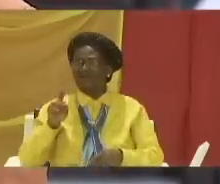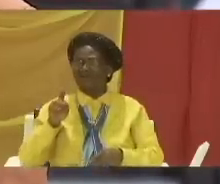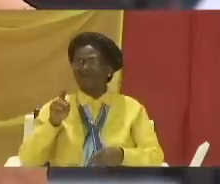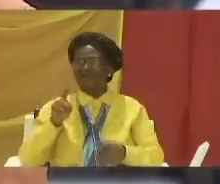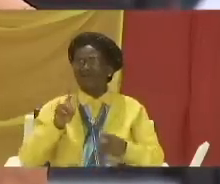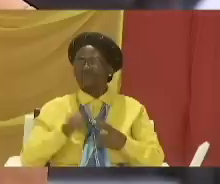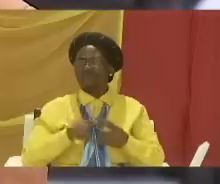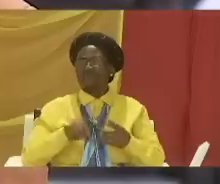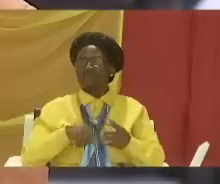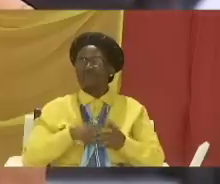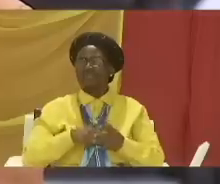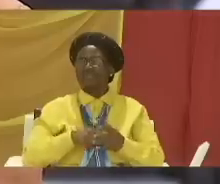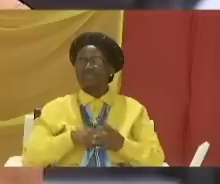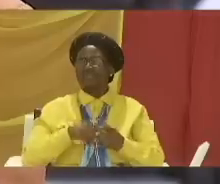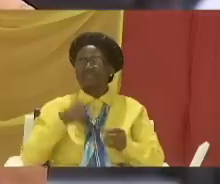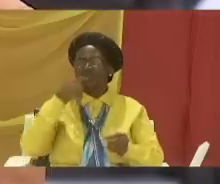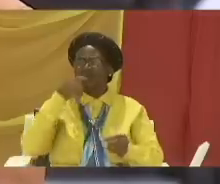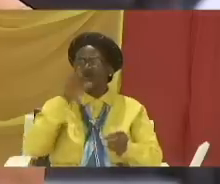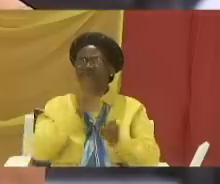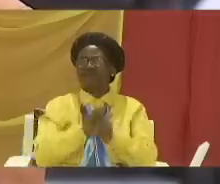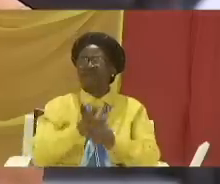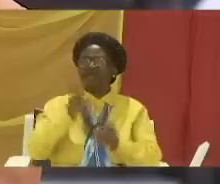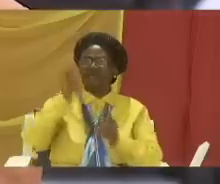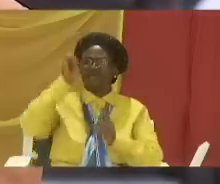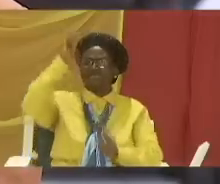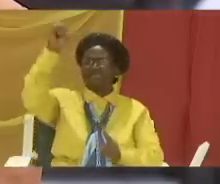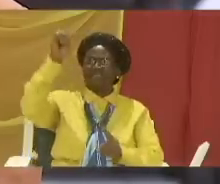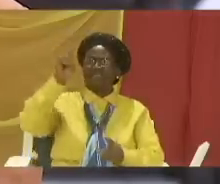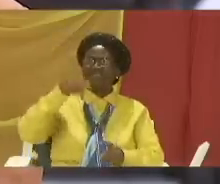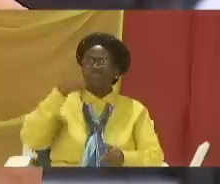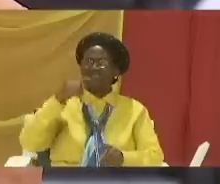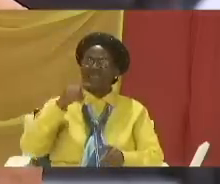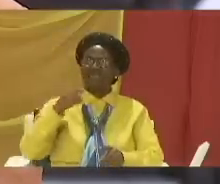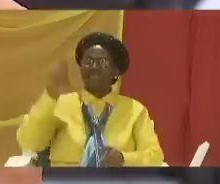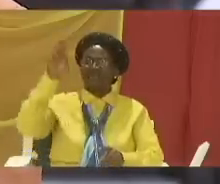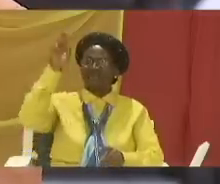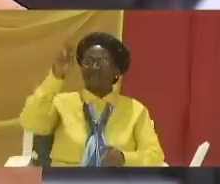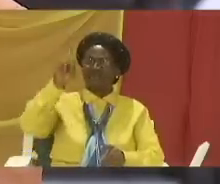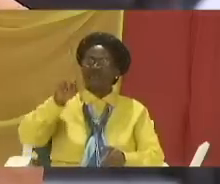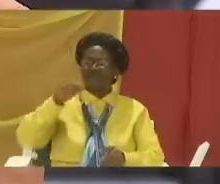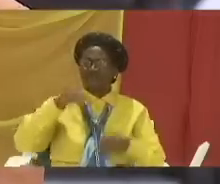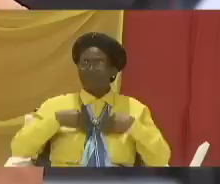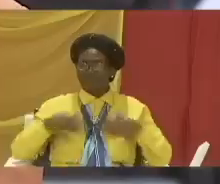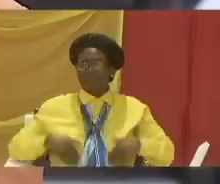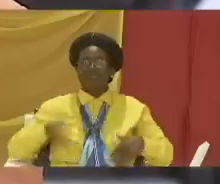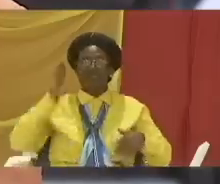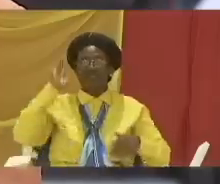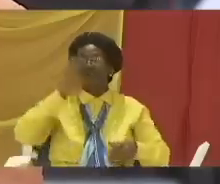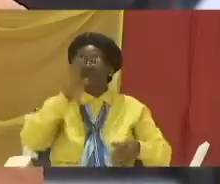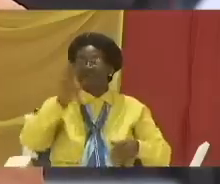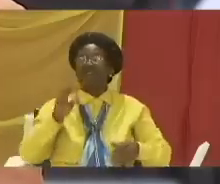20, he said, nobody will be able to stand before you all the days of your life.